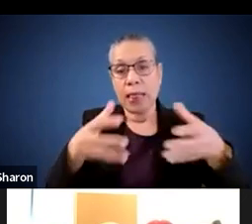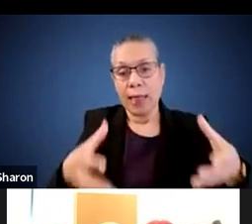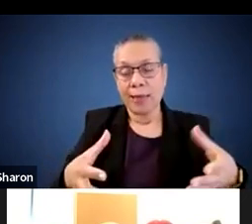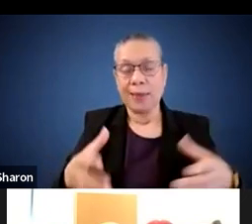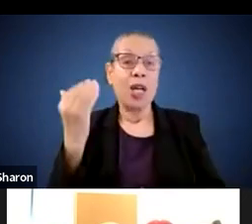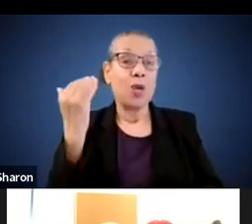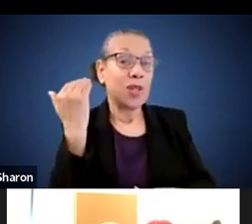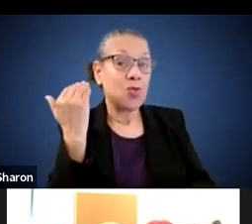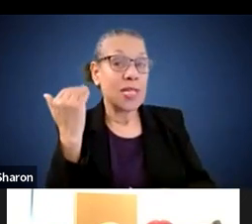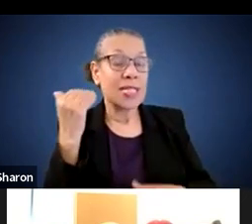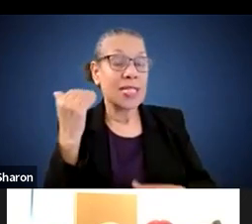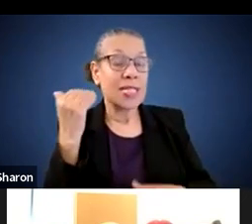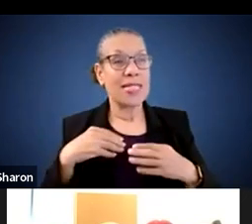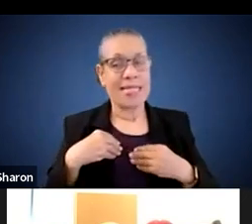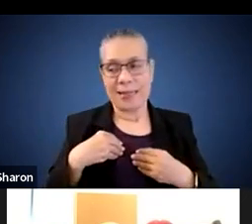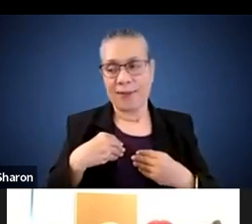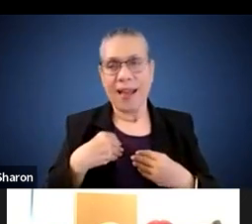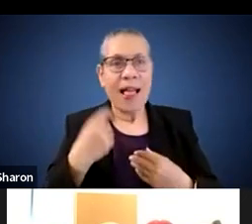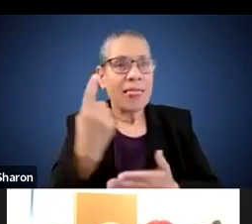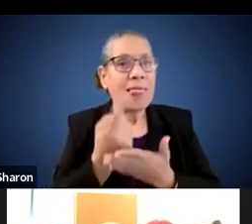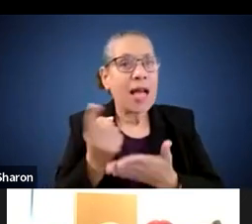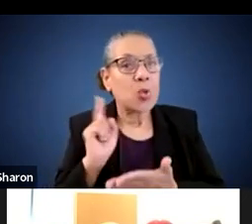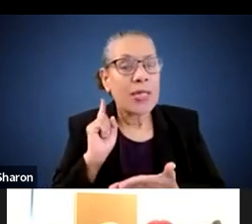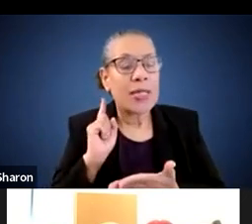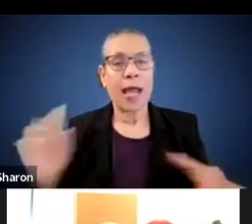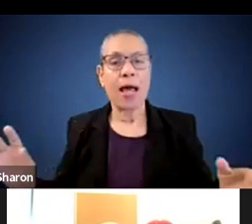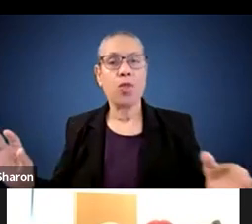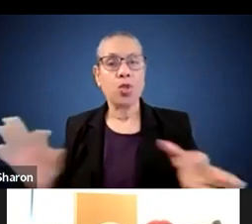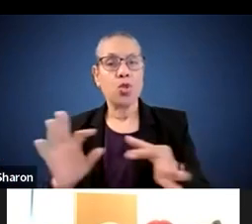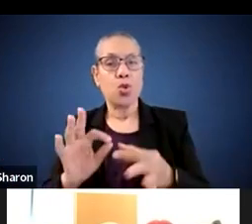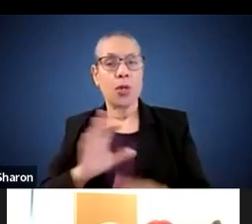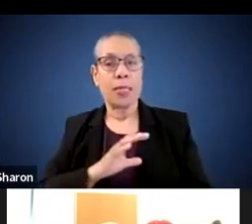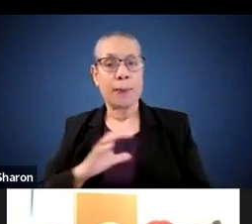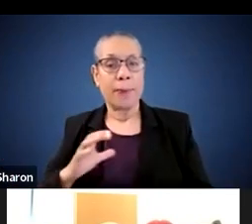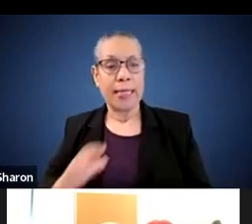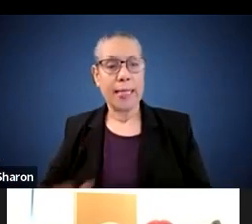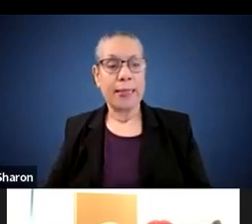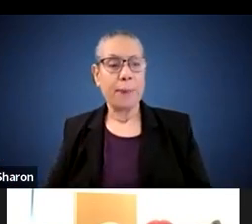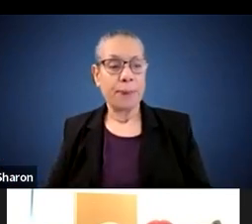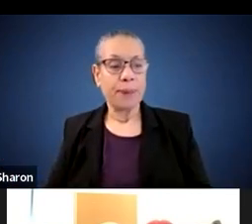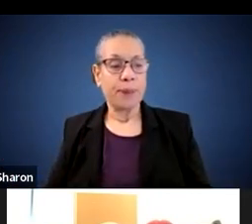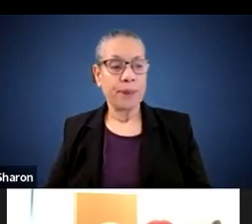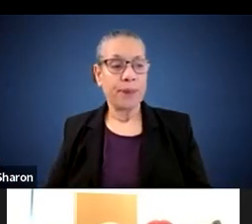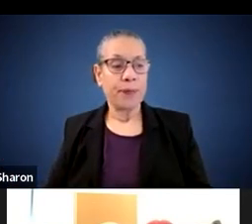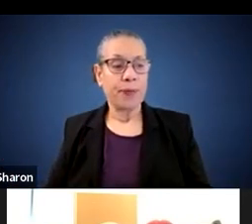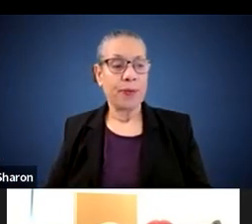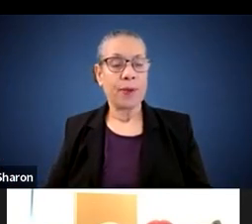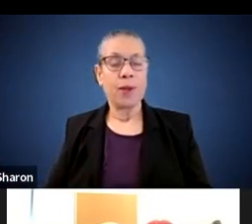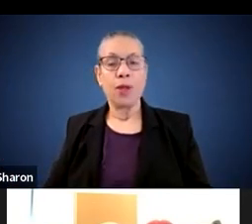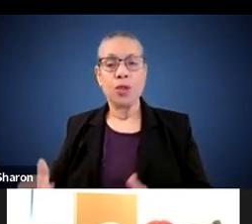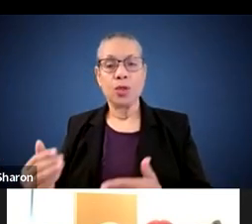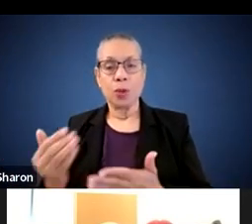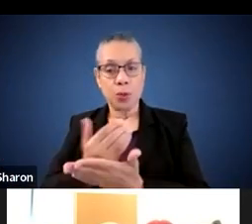received uh last week at the Joint Committee um new designations